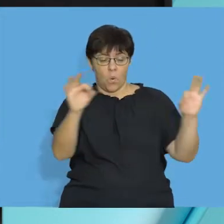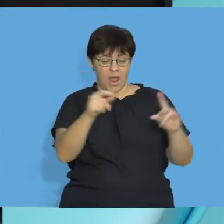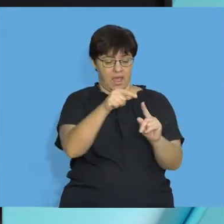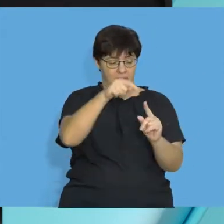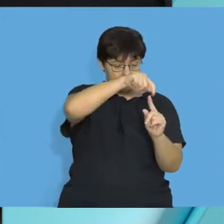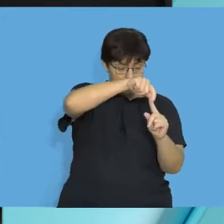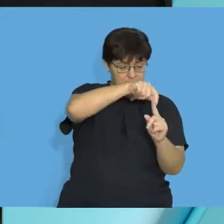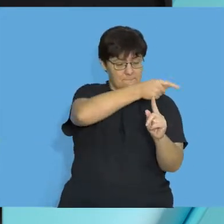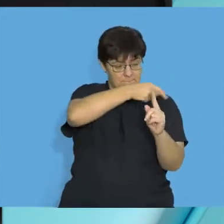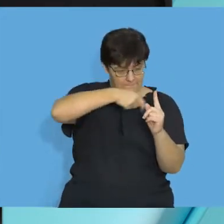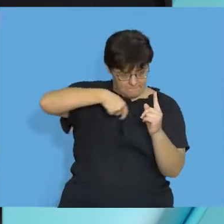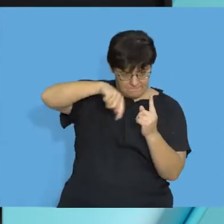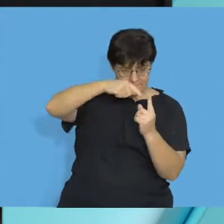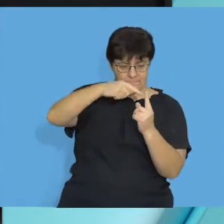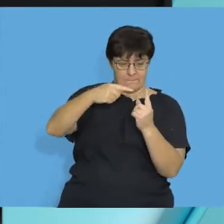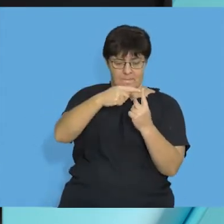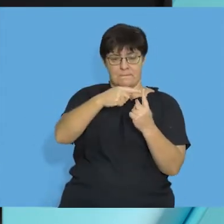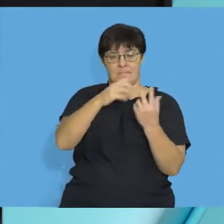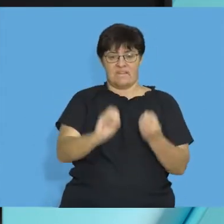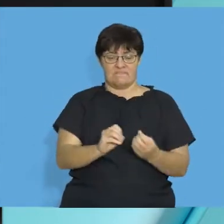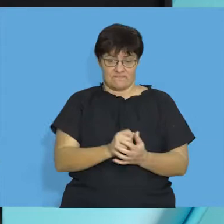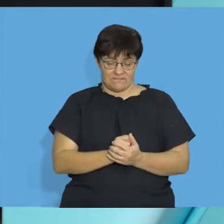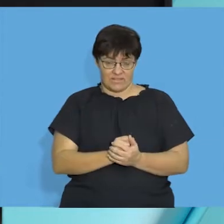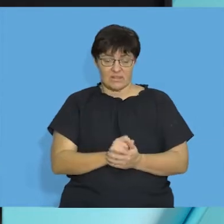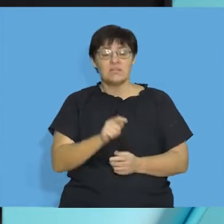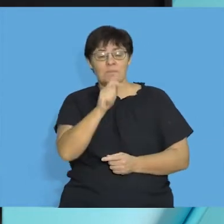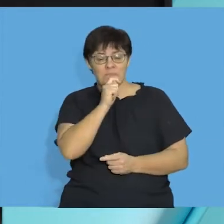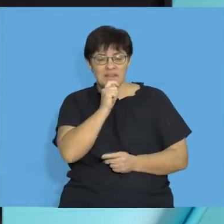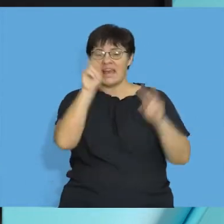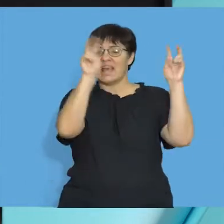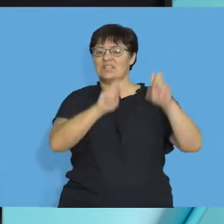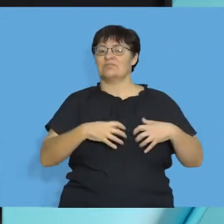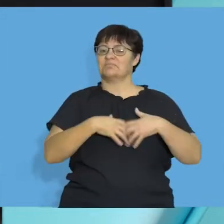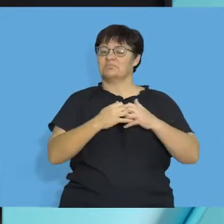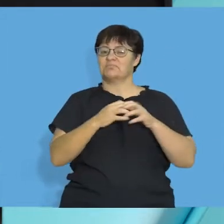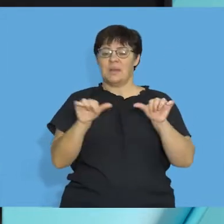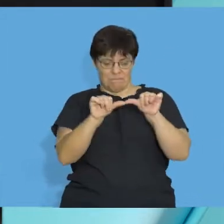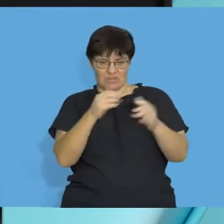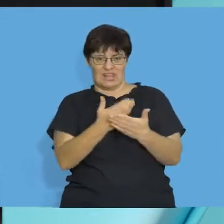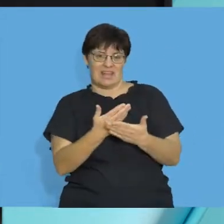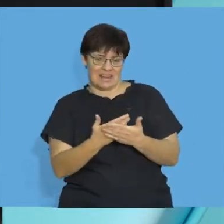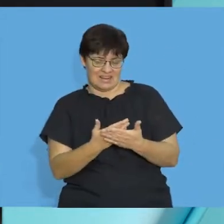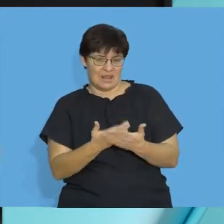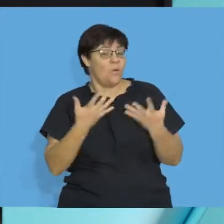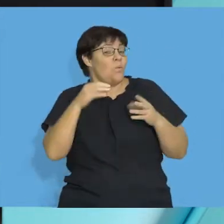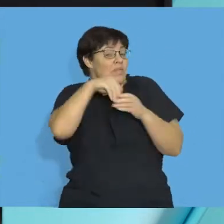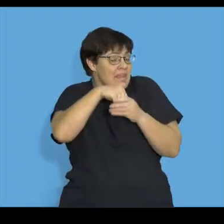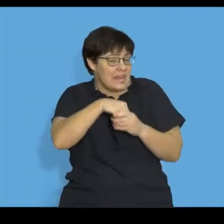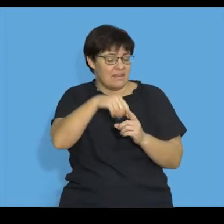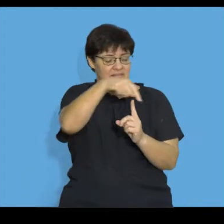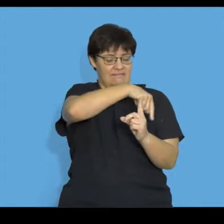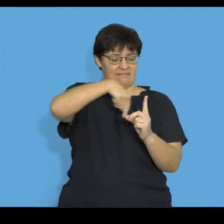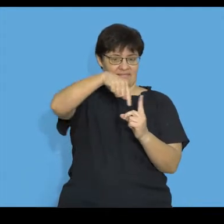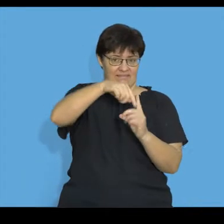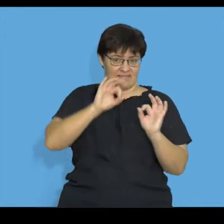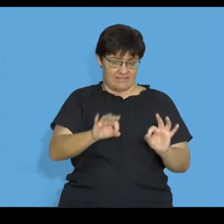three requirements are what allows us to use electricity and to measure it in an electric circuit.